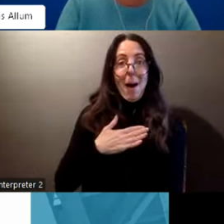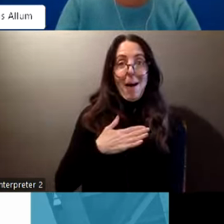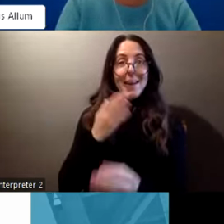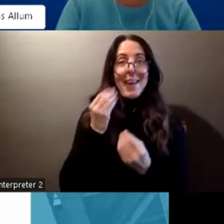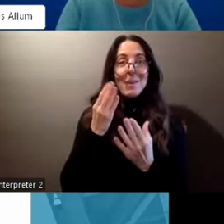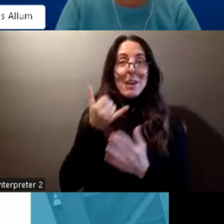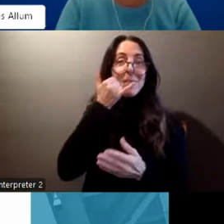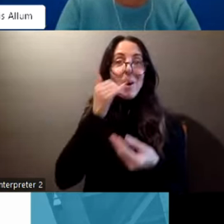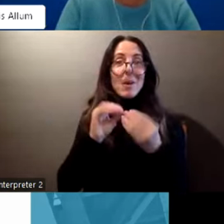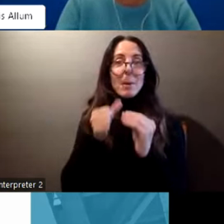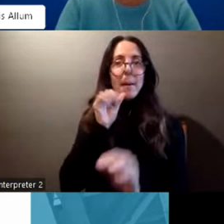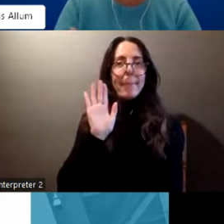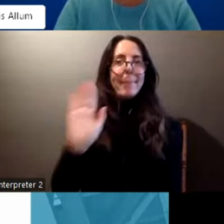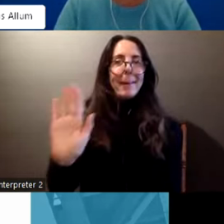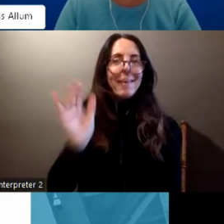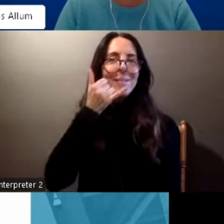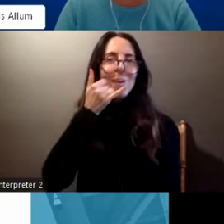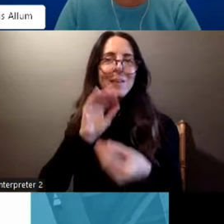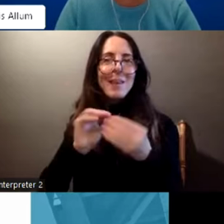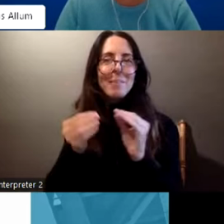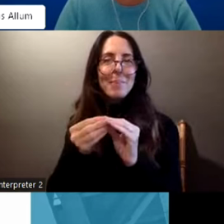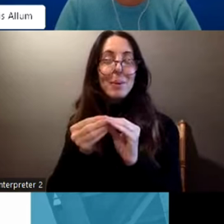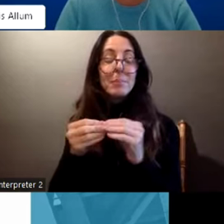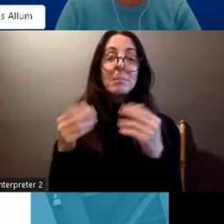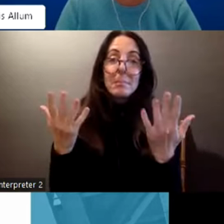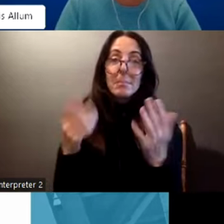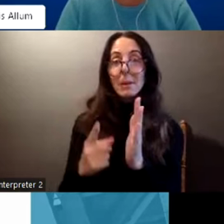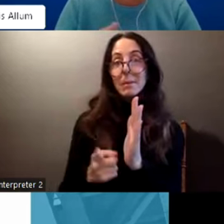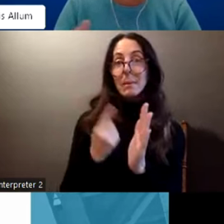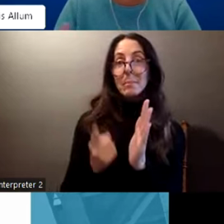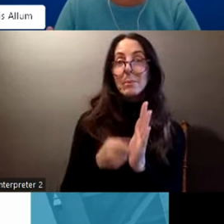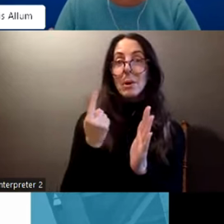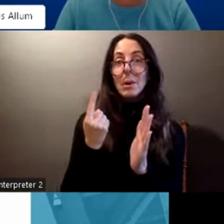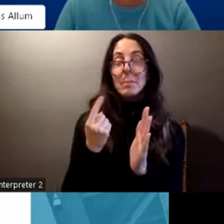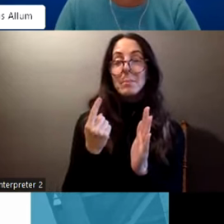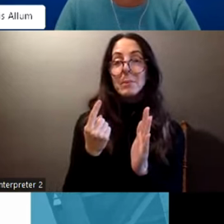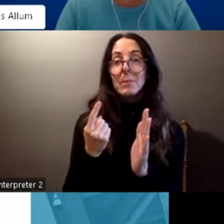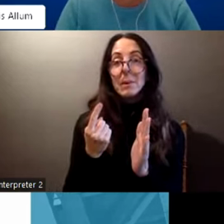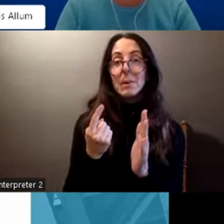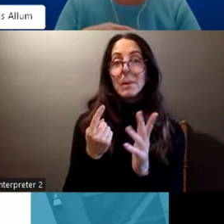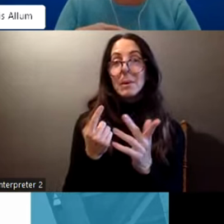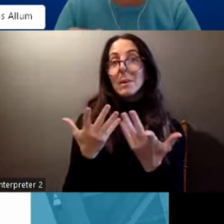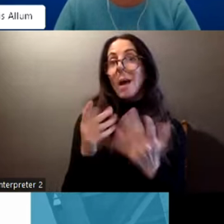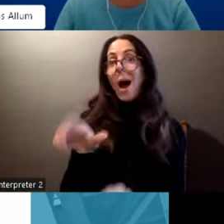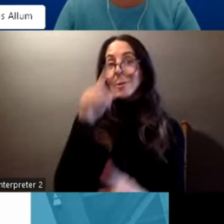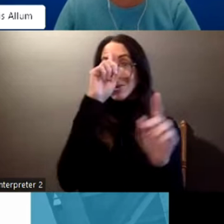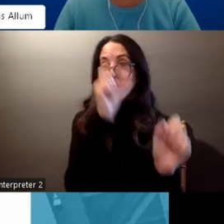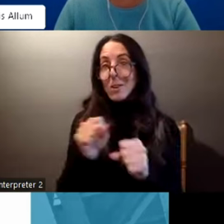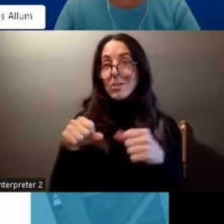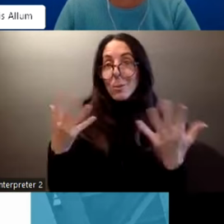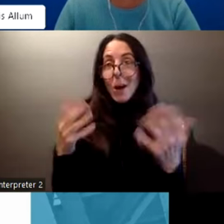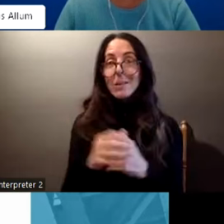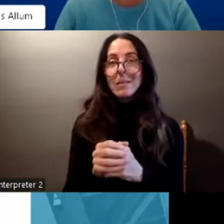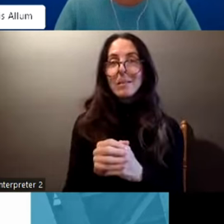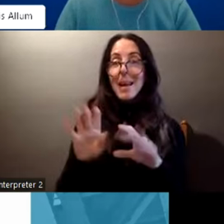to reach the person. In some instances, people have now set up special code words with their